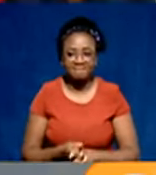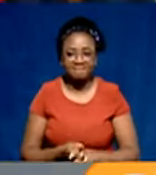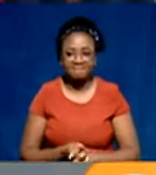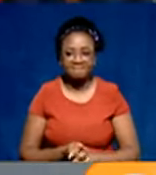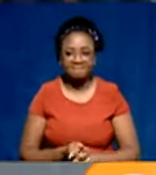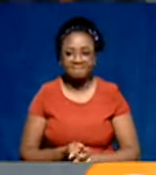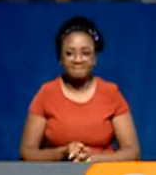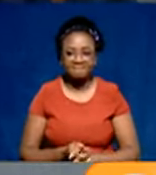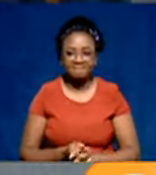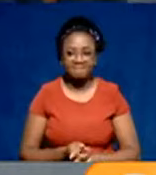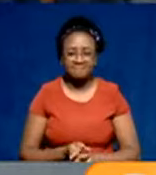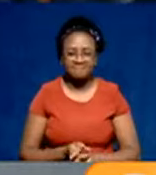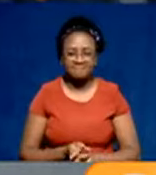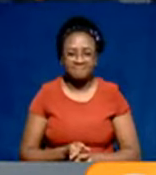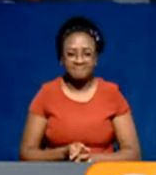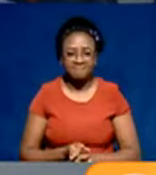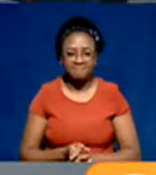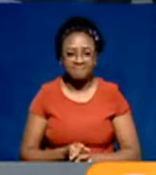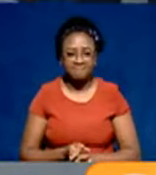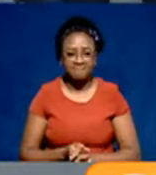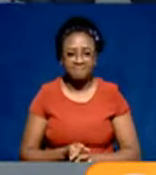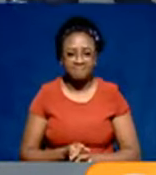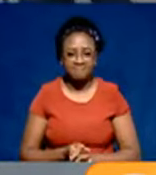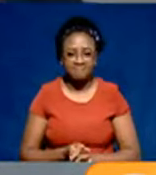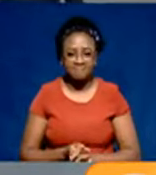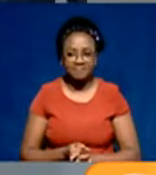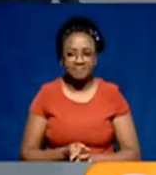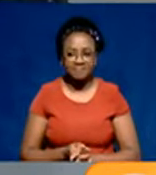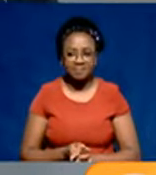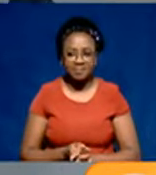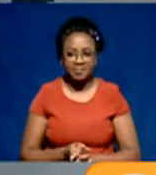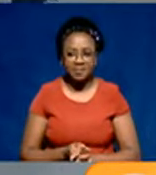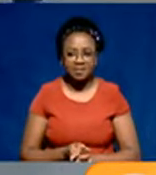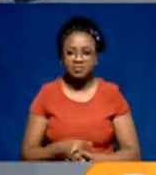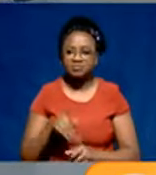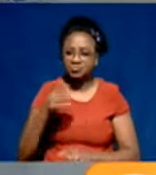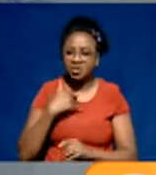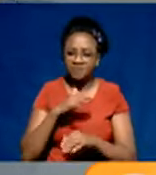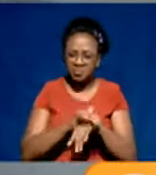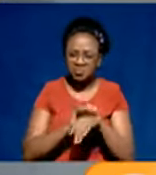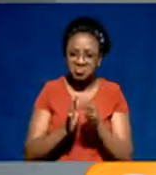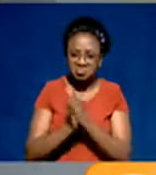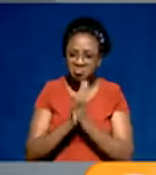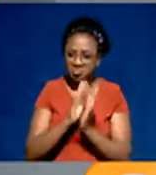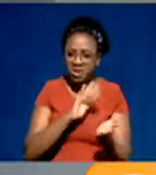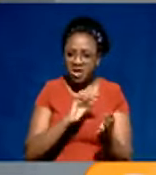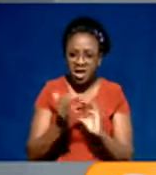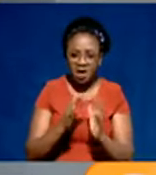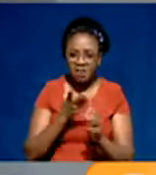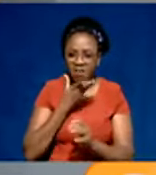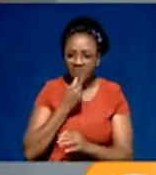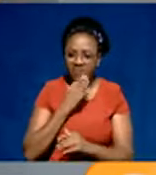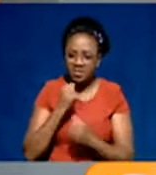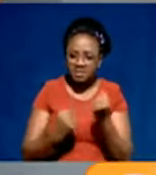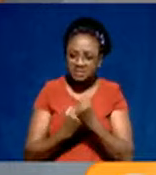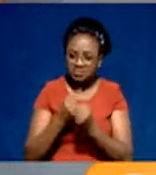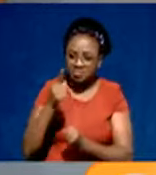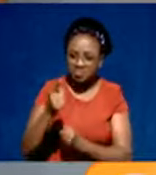Aya, stand by, Doris. We'll get back to you in a second because you have a great story of how your father used to take you to school every single day. Let's start